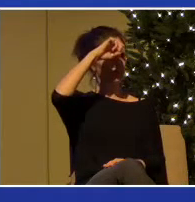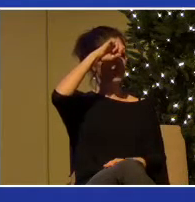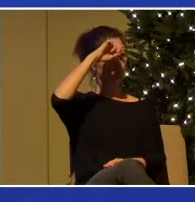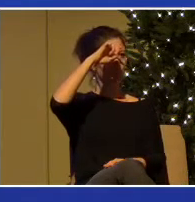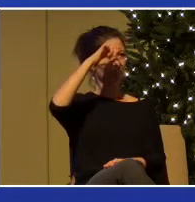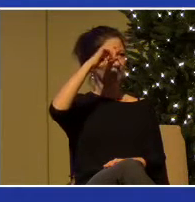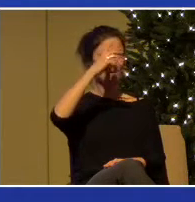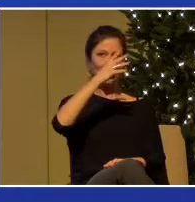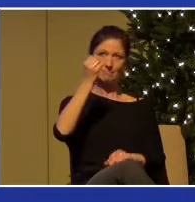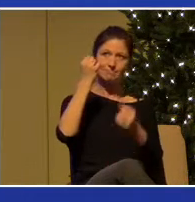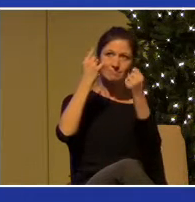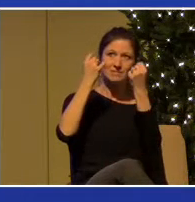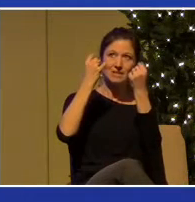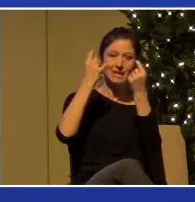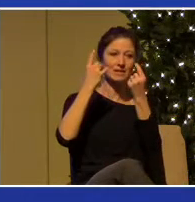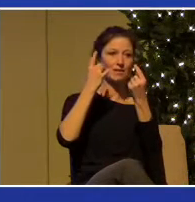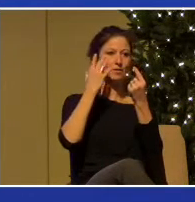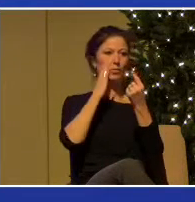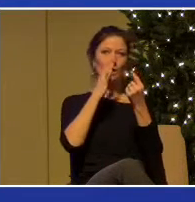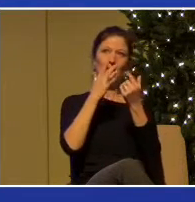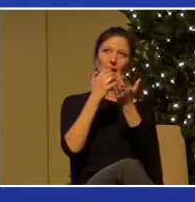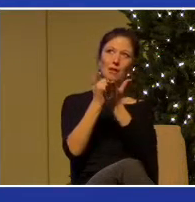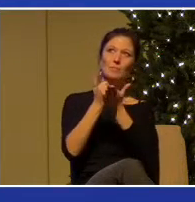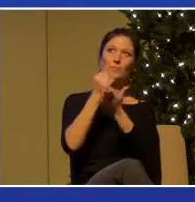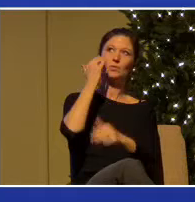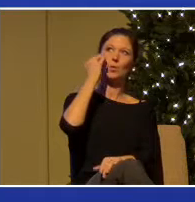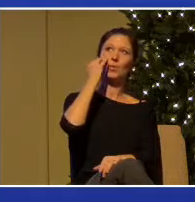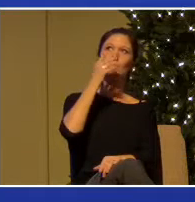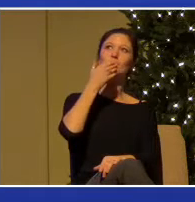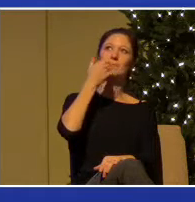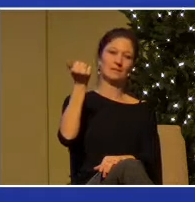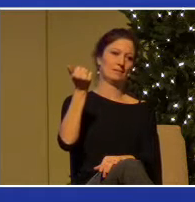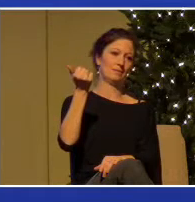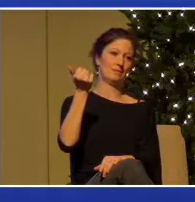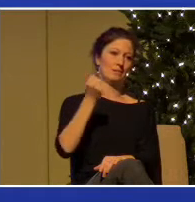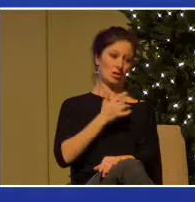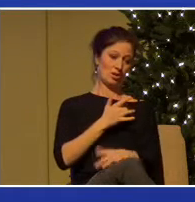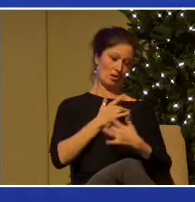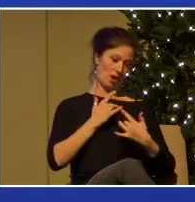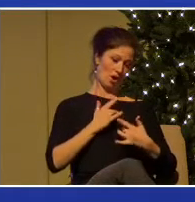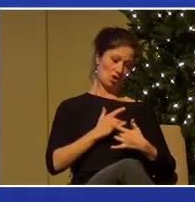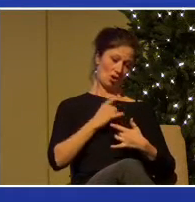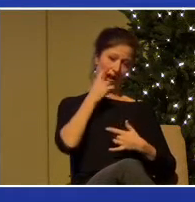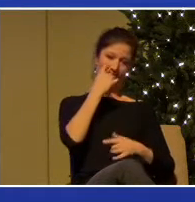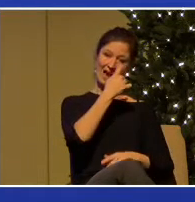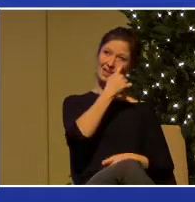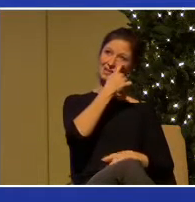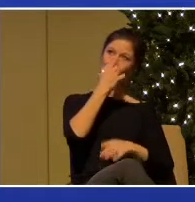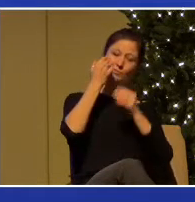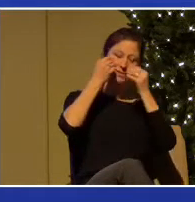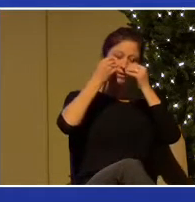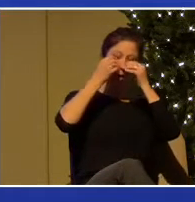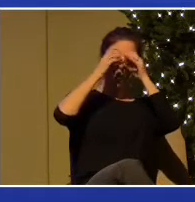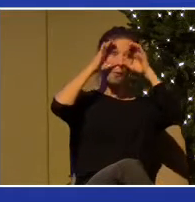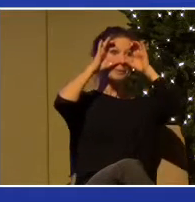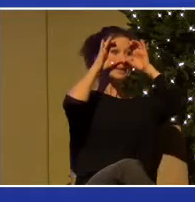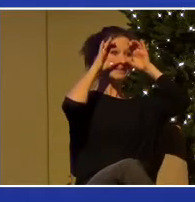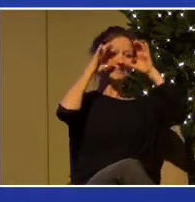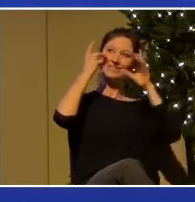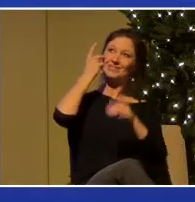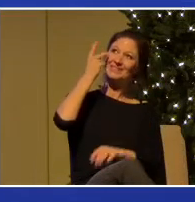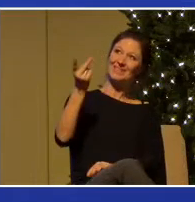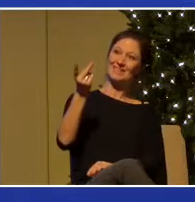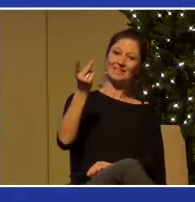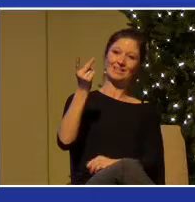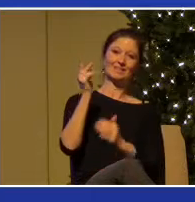Him better. I pray that the eyes of your heart may be enlightened in order that you may know the hope to